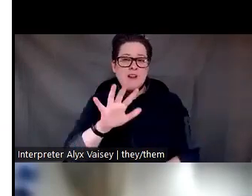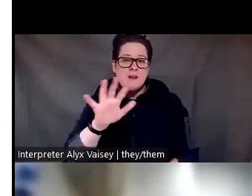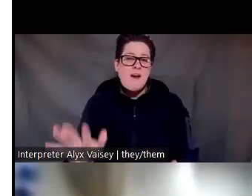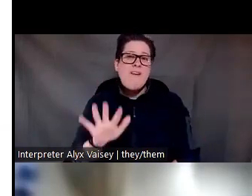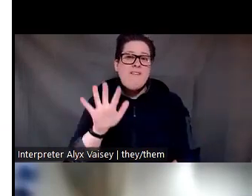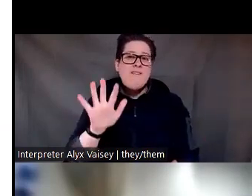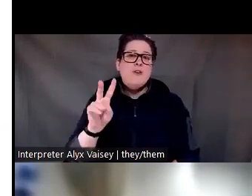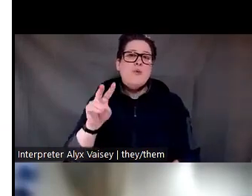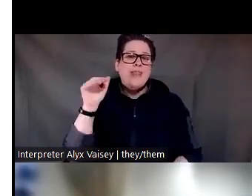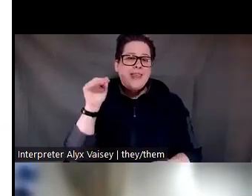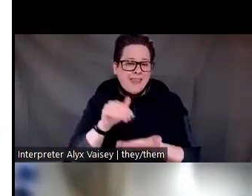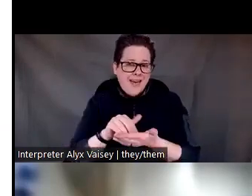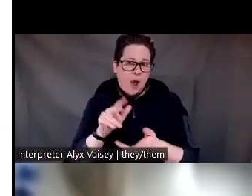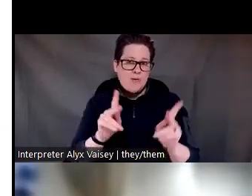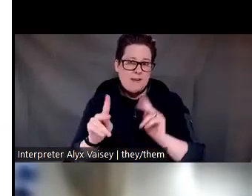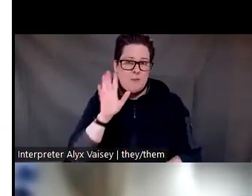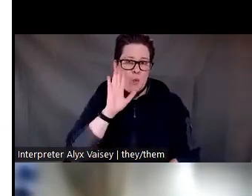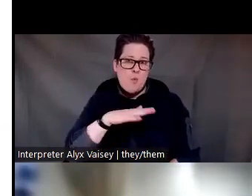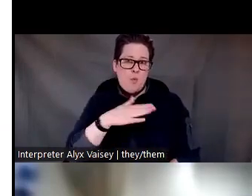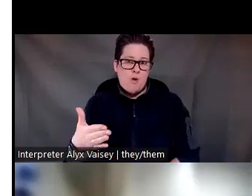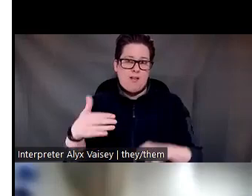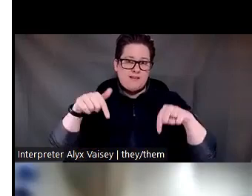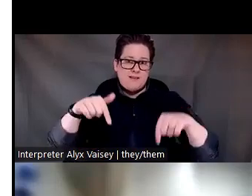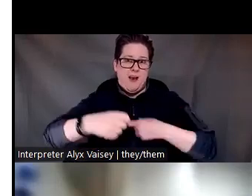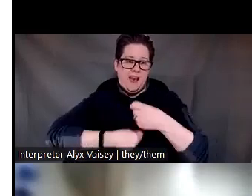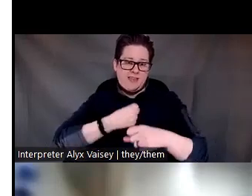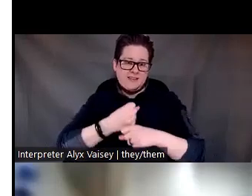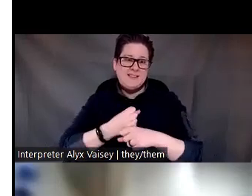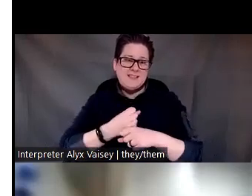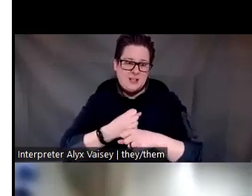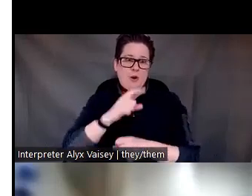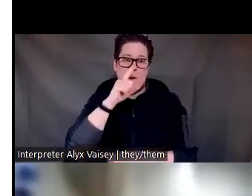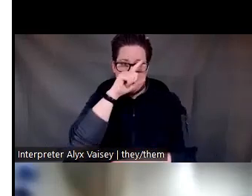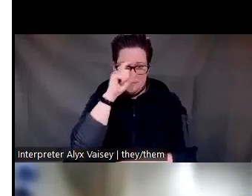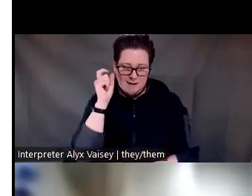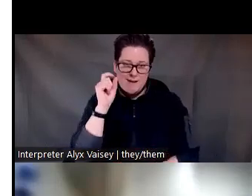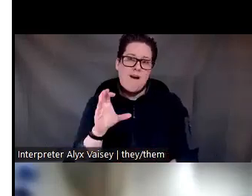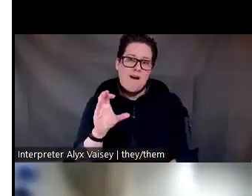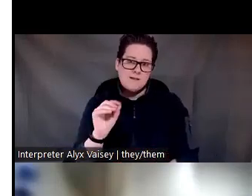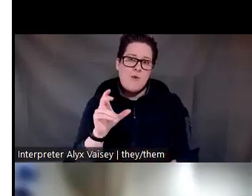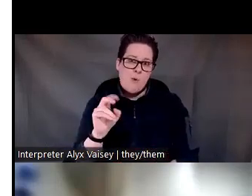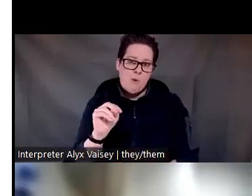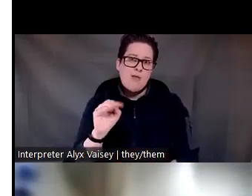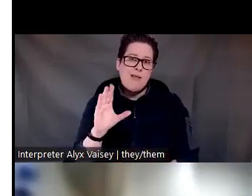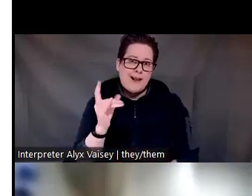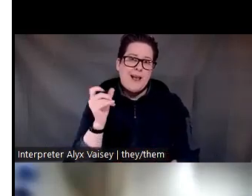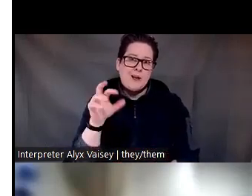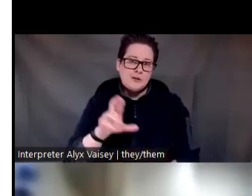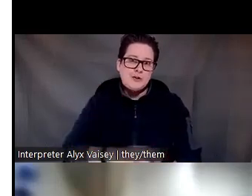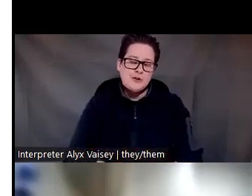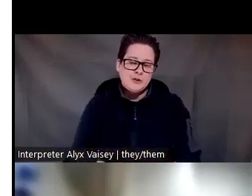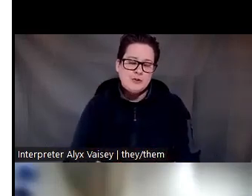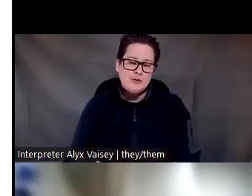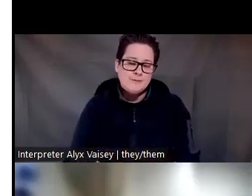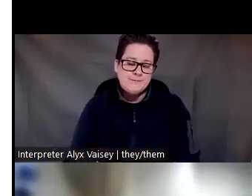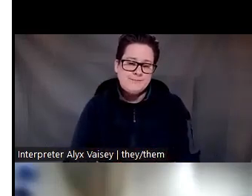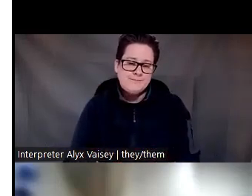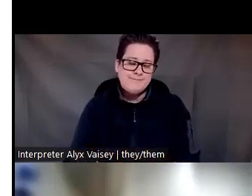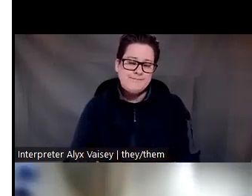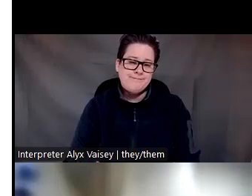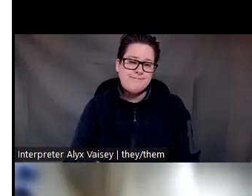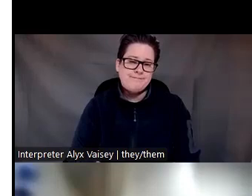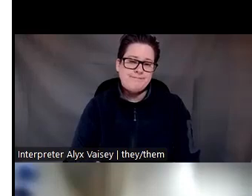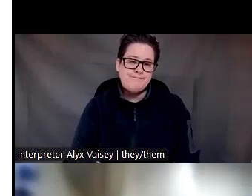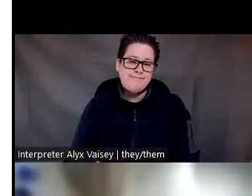there will be over 52,000 deaths from colorectal cancer in the United